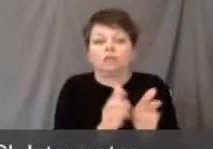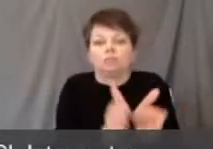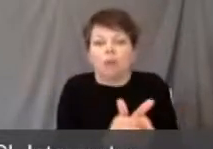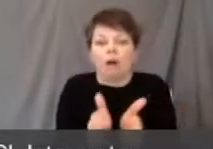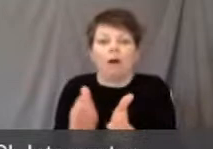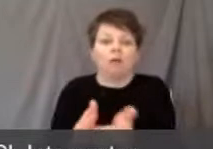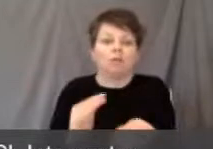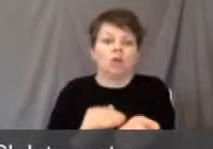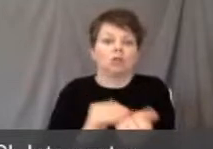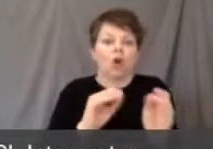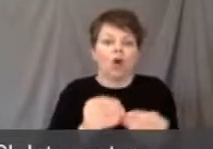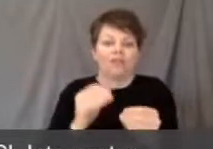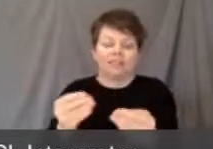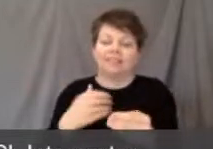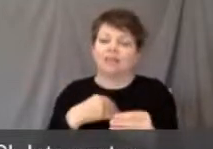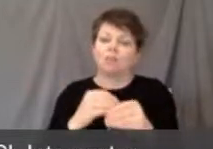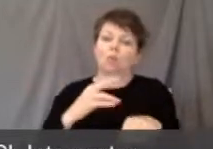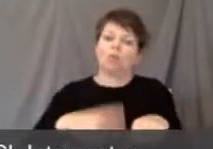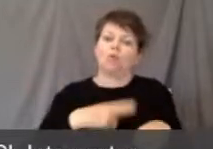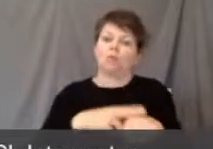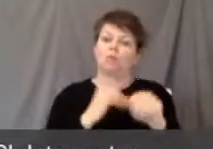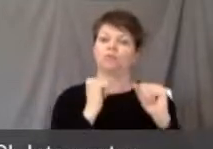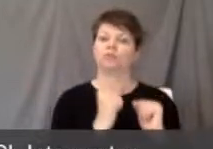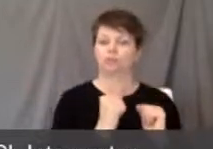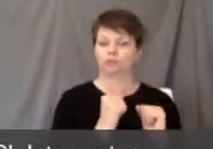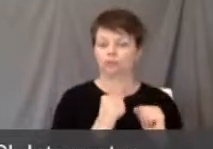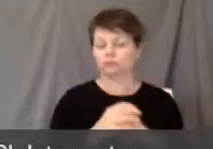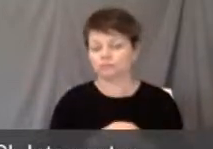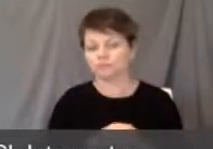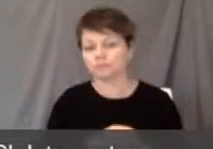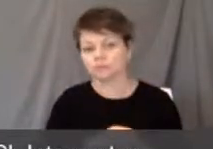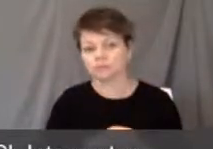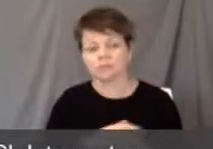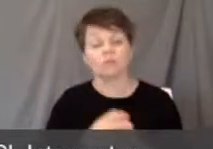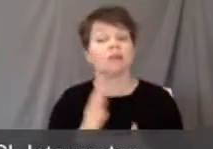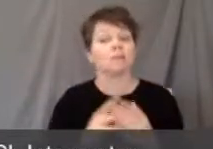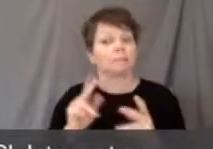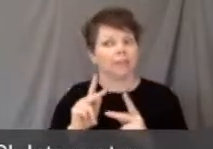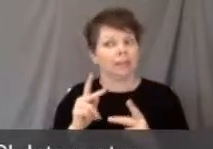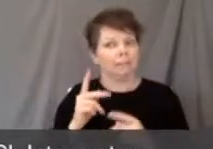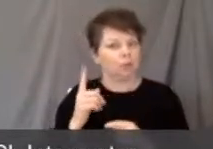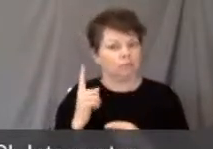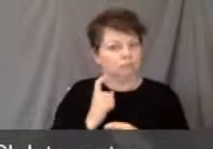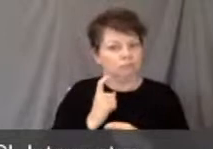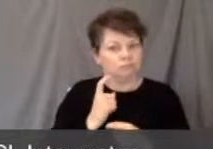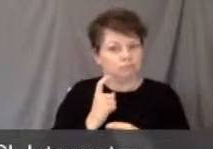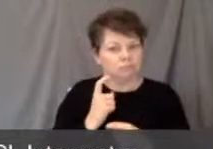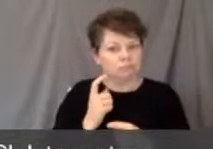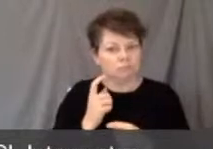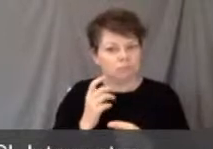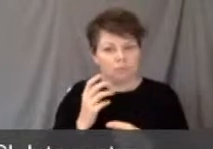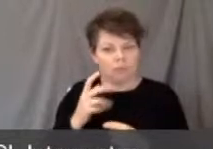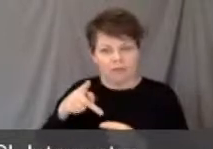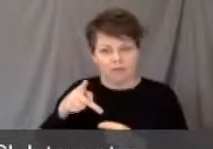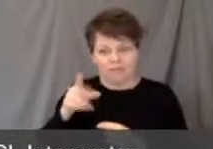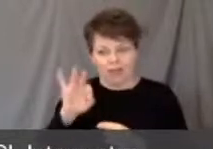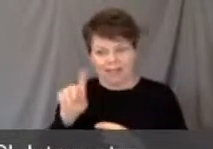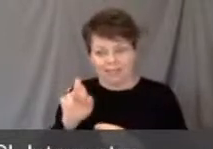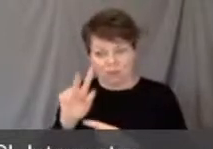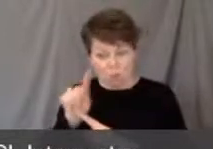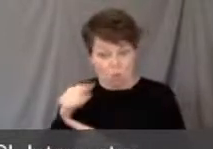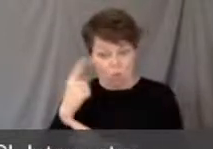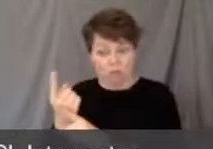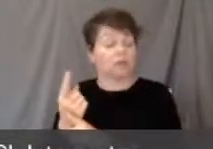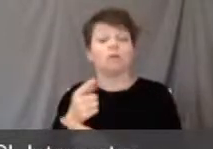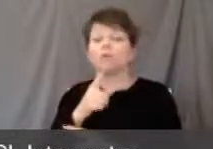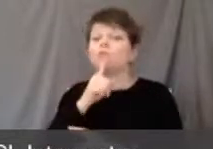offices. And I know there was some concern about that. It was just this one vaccine, but it actually, the FDA